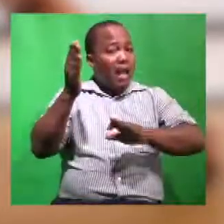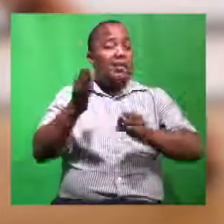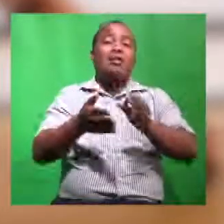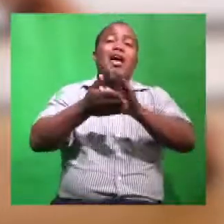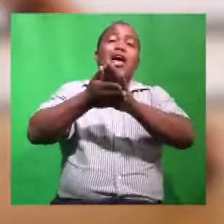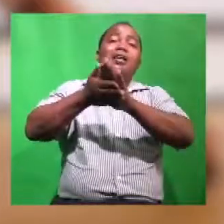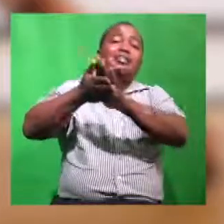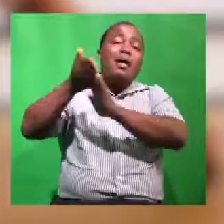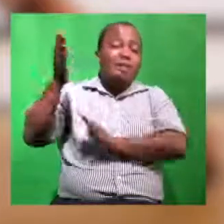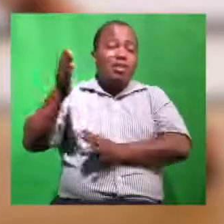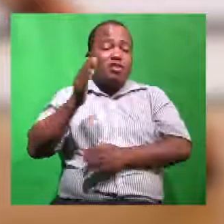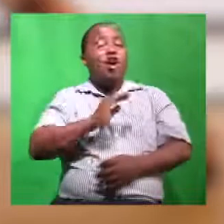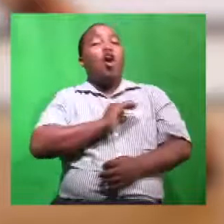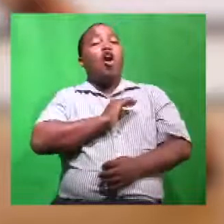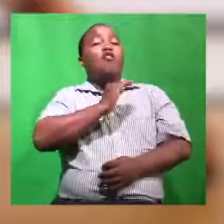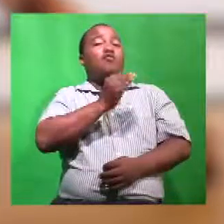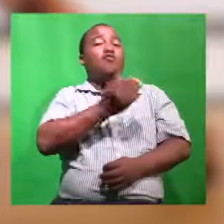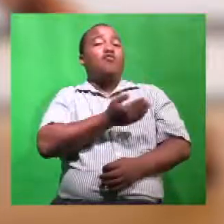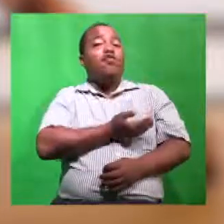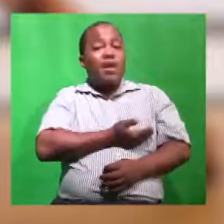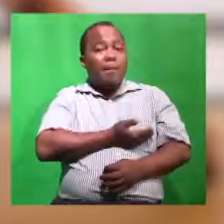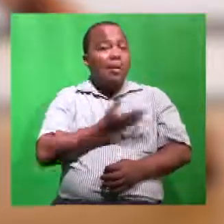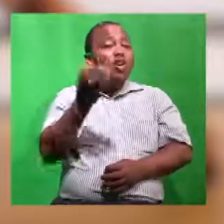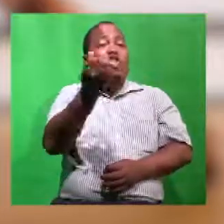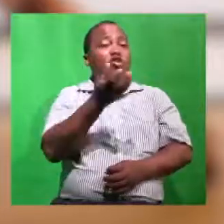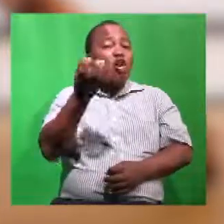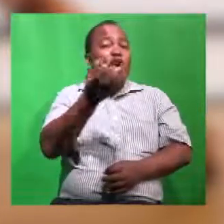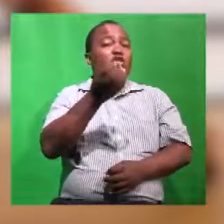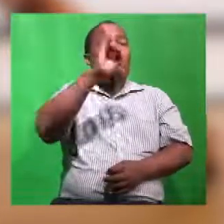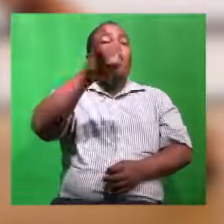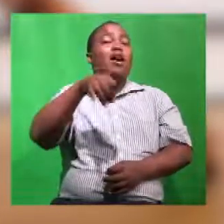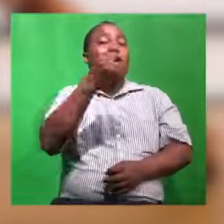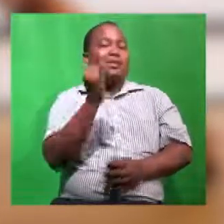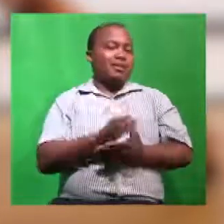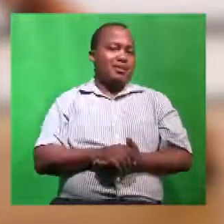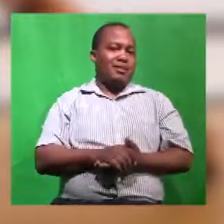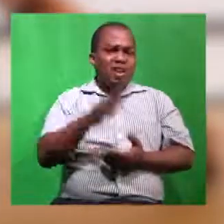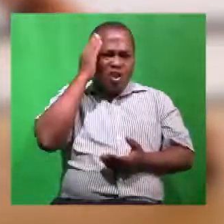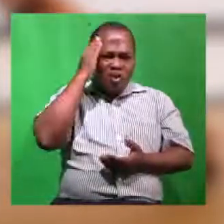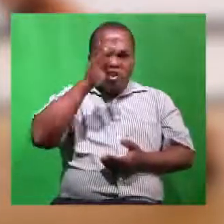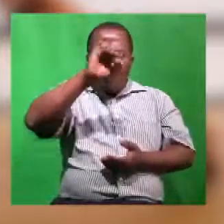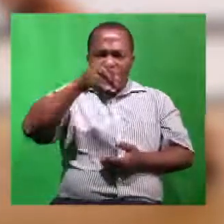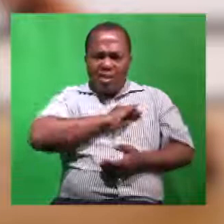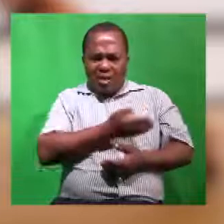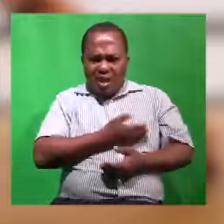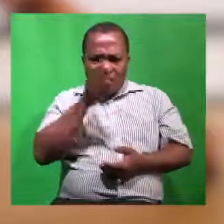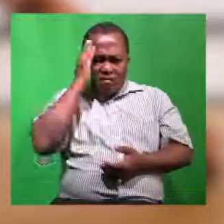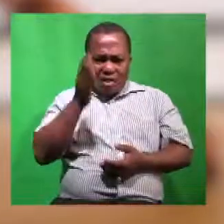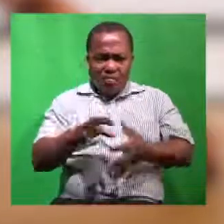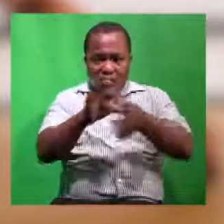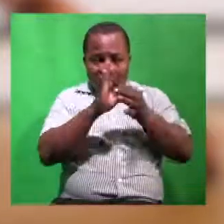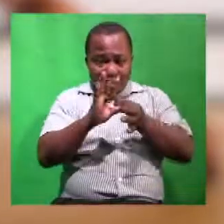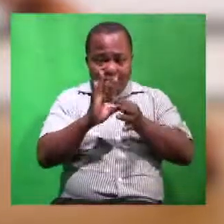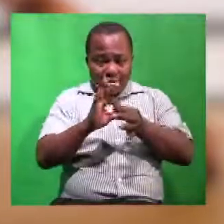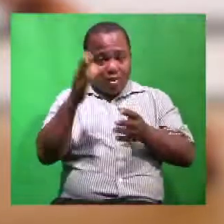the establishment of women's social organization. You know social organization? You know it, yeah,